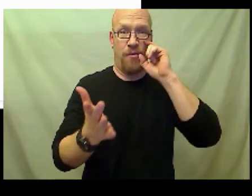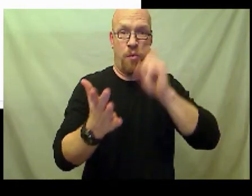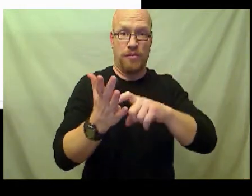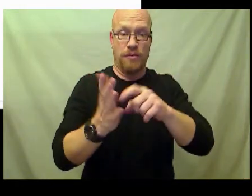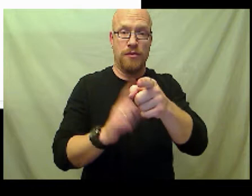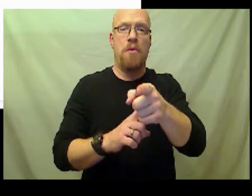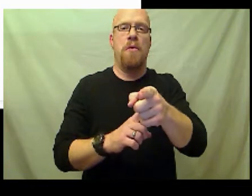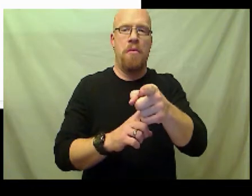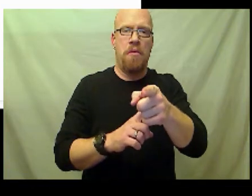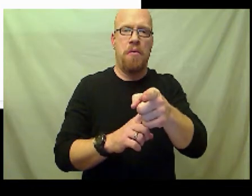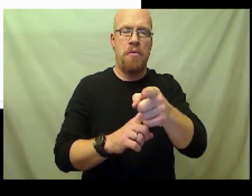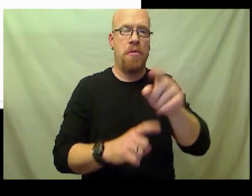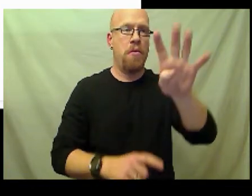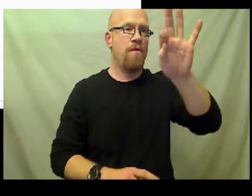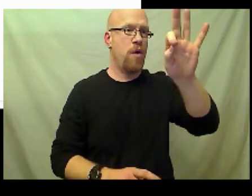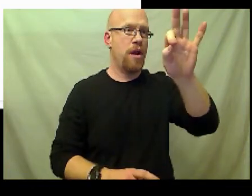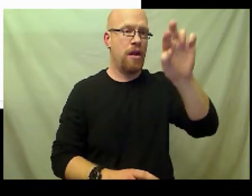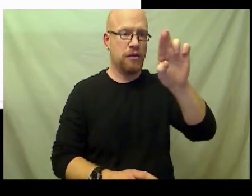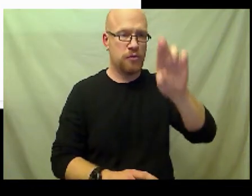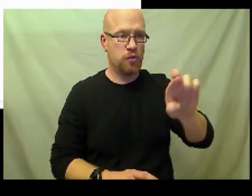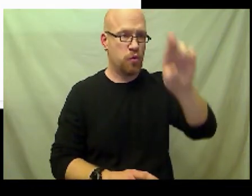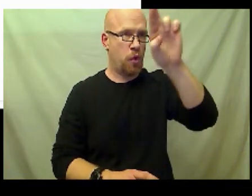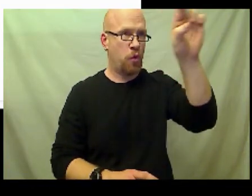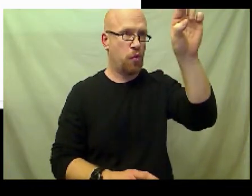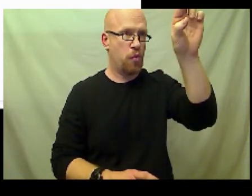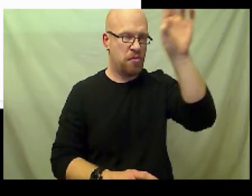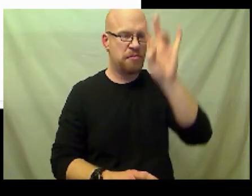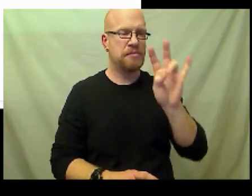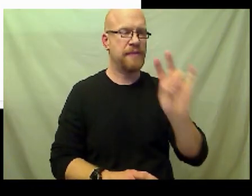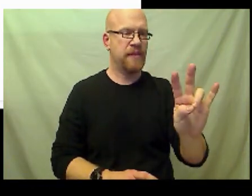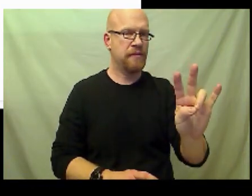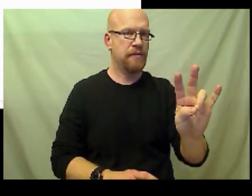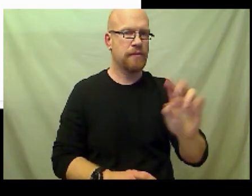So, okay, 49, the square root of